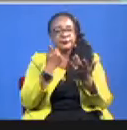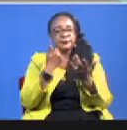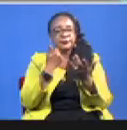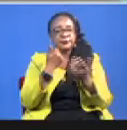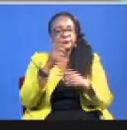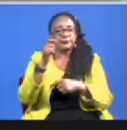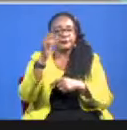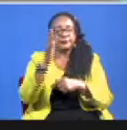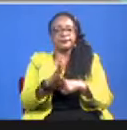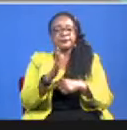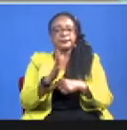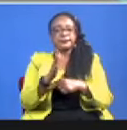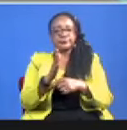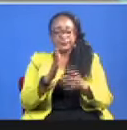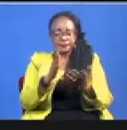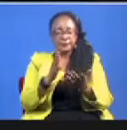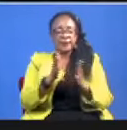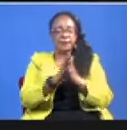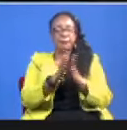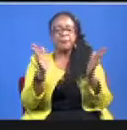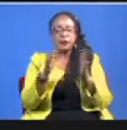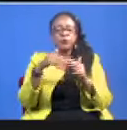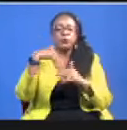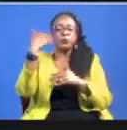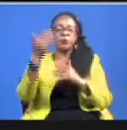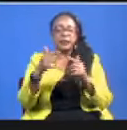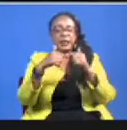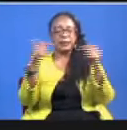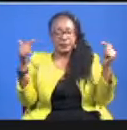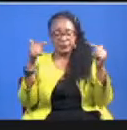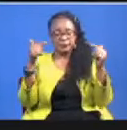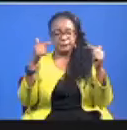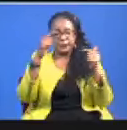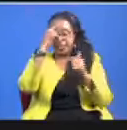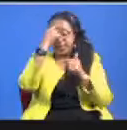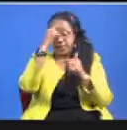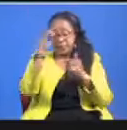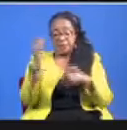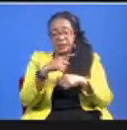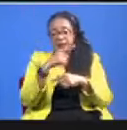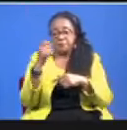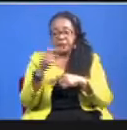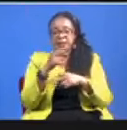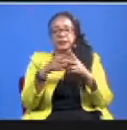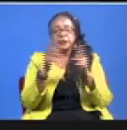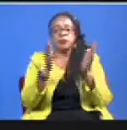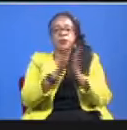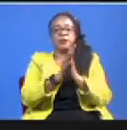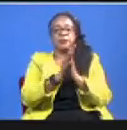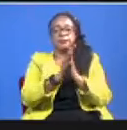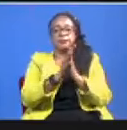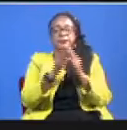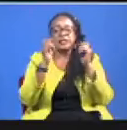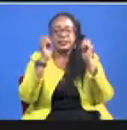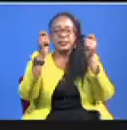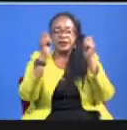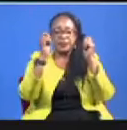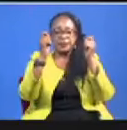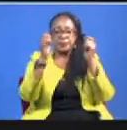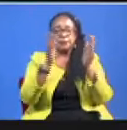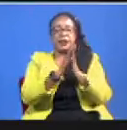Kenyans have been, the public sentiment has been against Adani for months now, starting with a strike by the